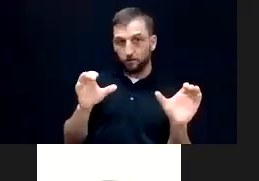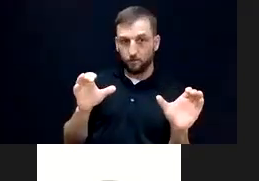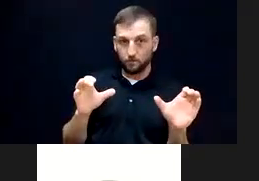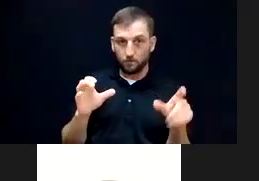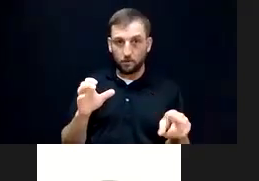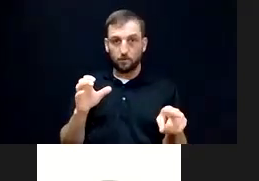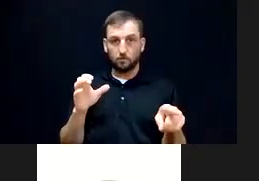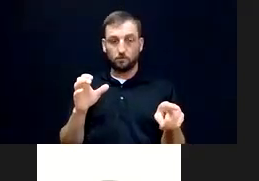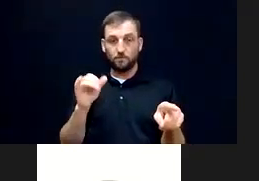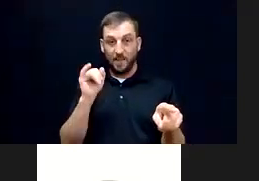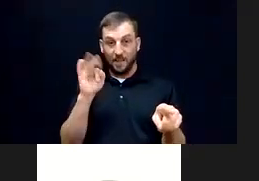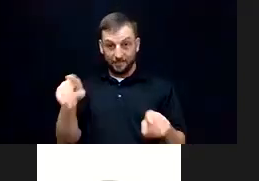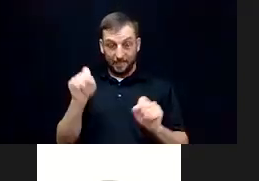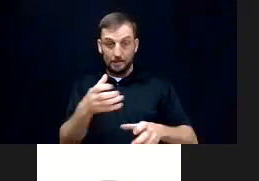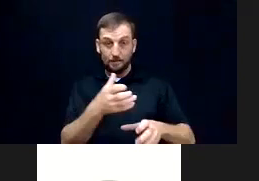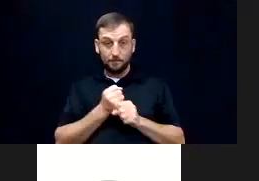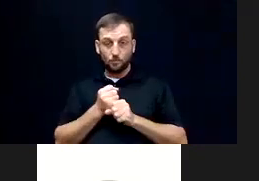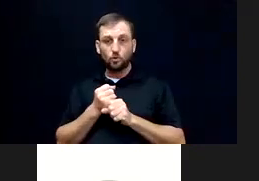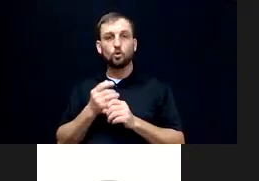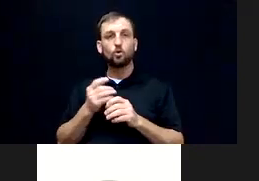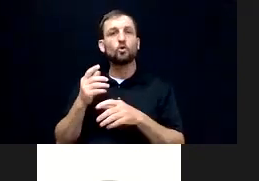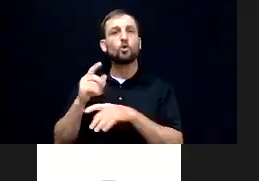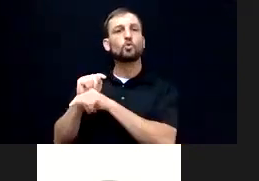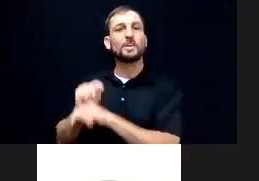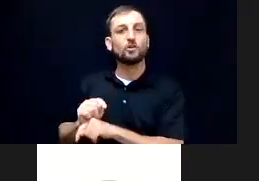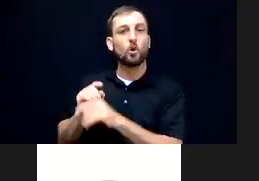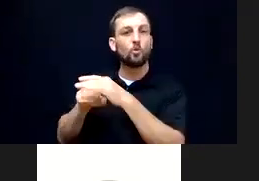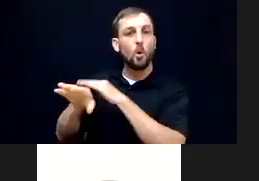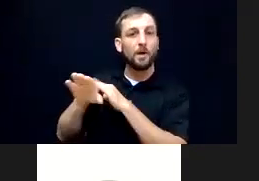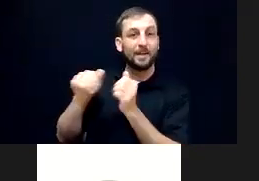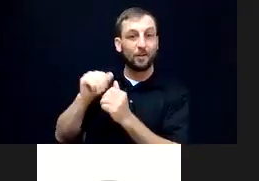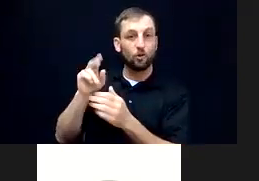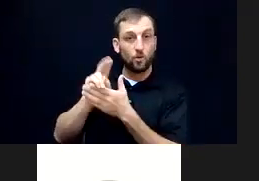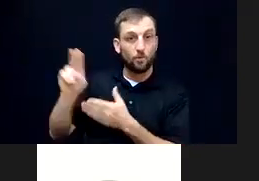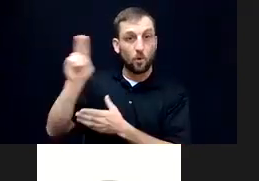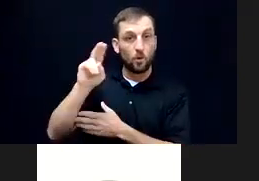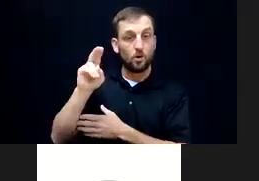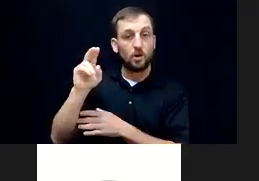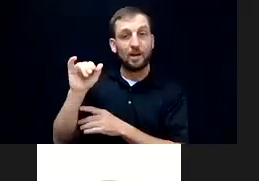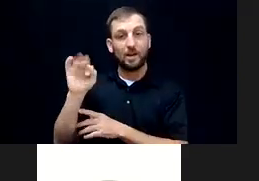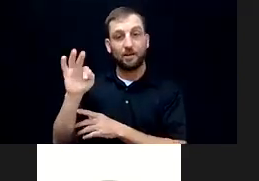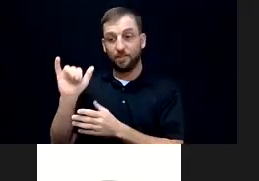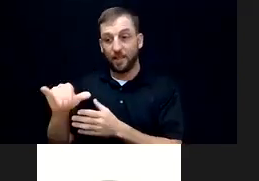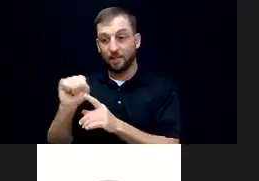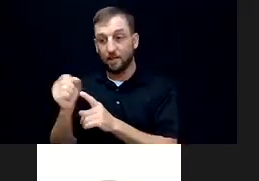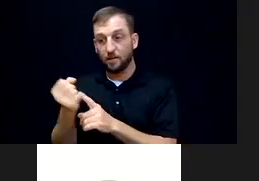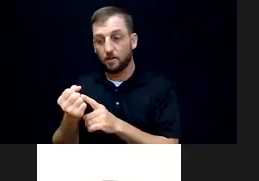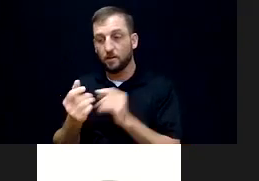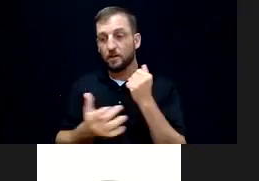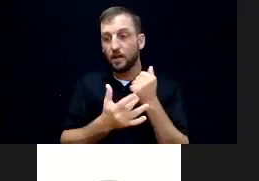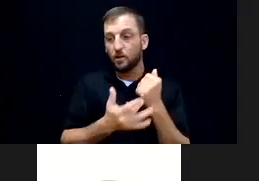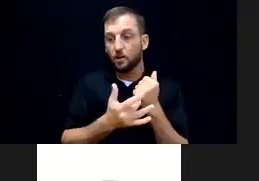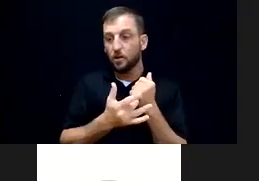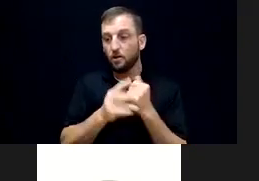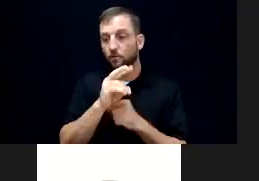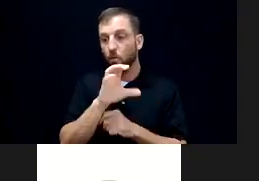for traditional enrollment in a university, or in that case, a technical or community vocational school, they're not eligible for